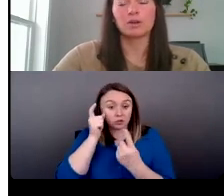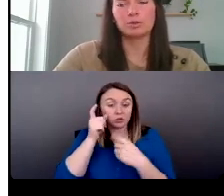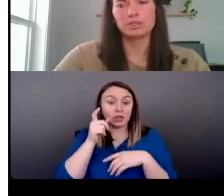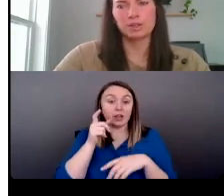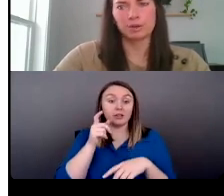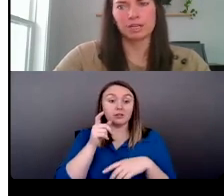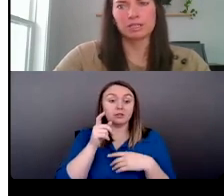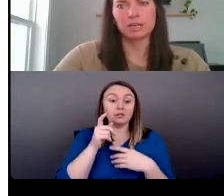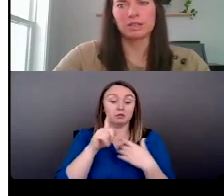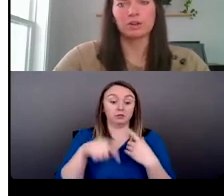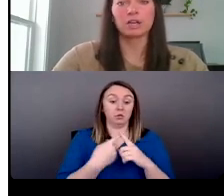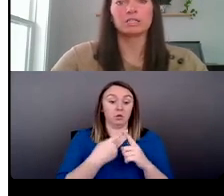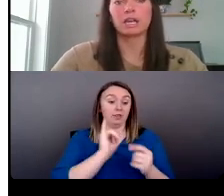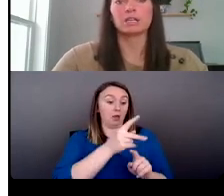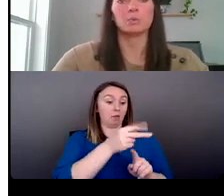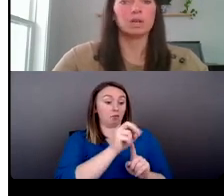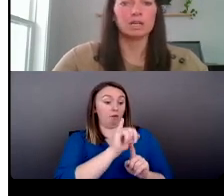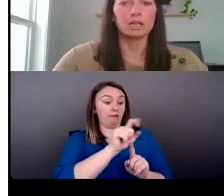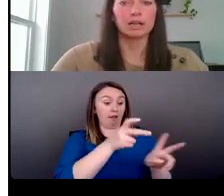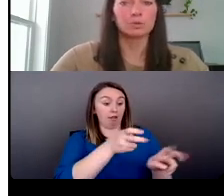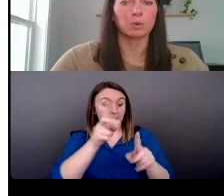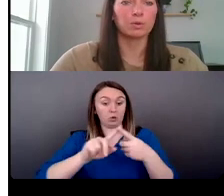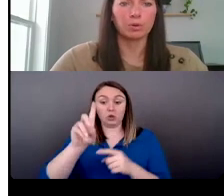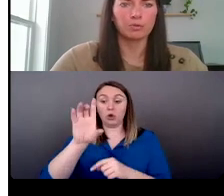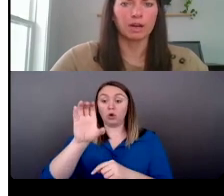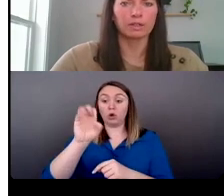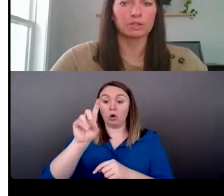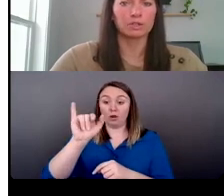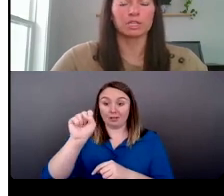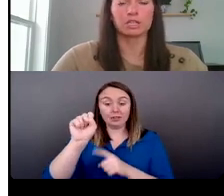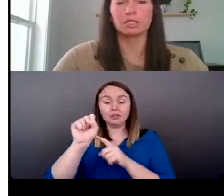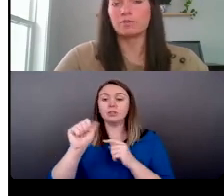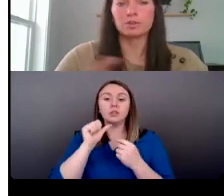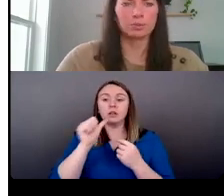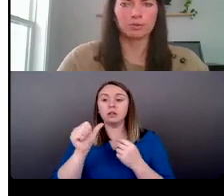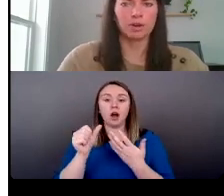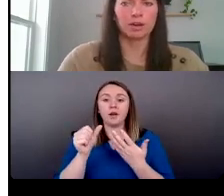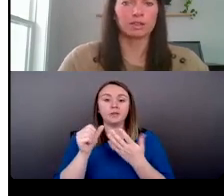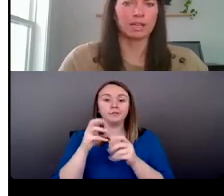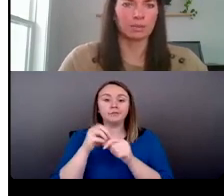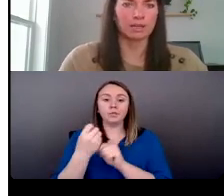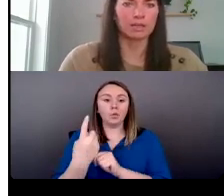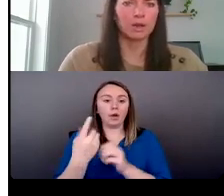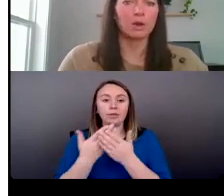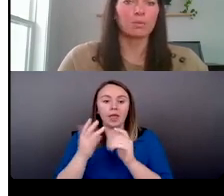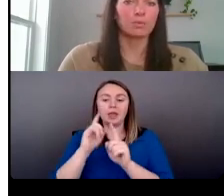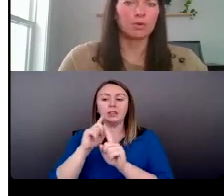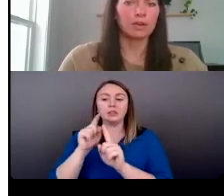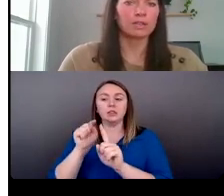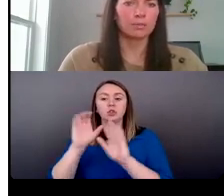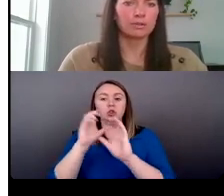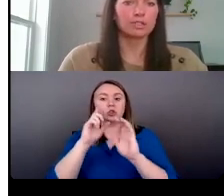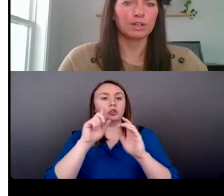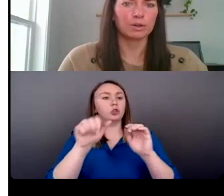are uploaded to CODIS, they are not contained in one index where one profile is searched against every other profile in the database.